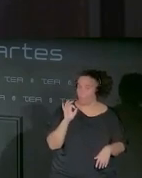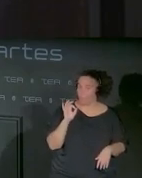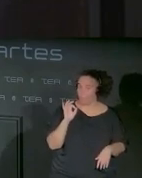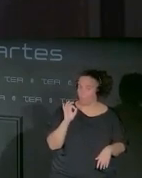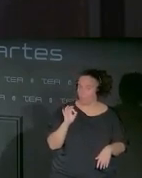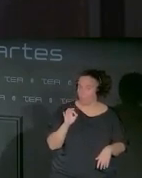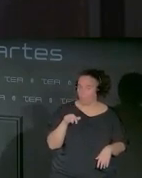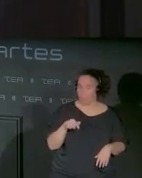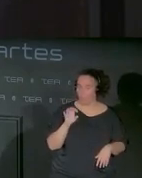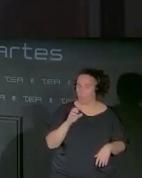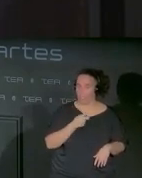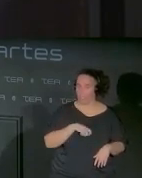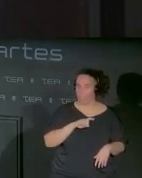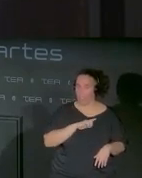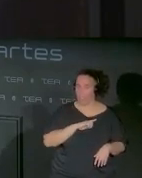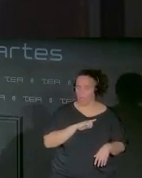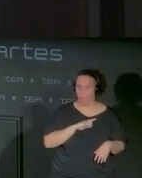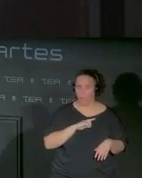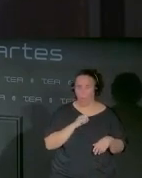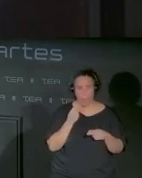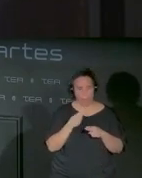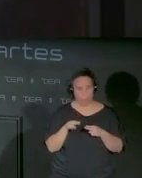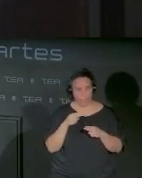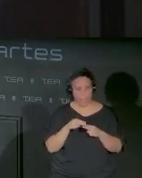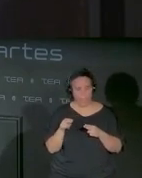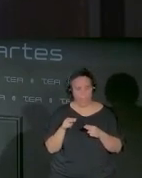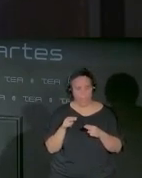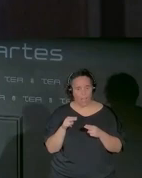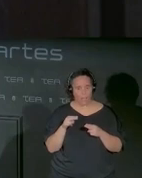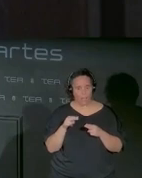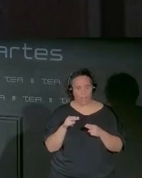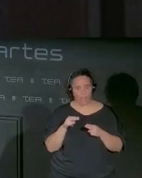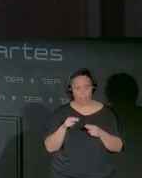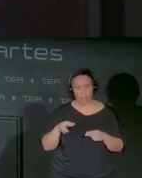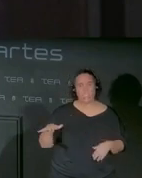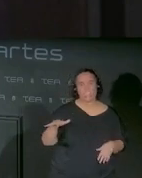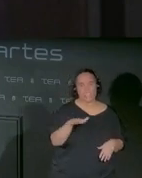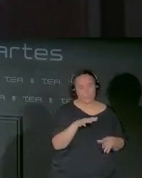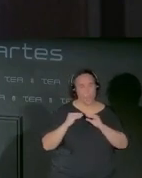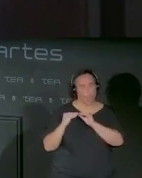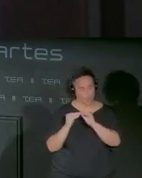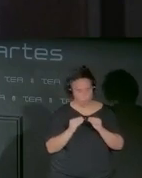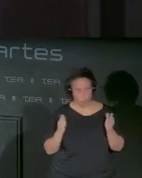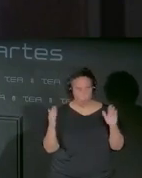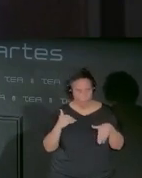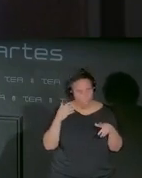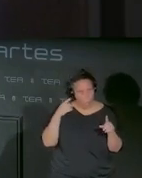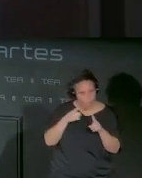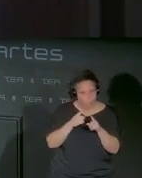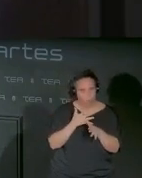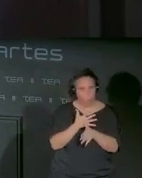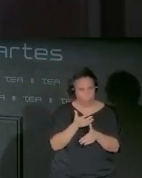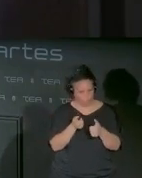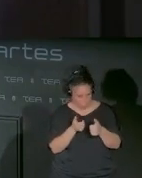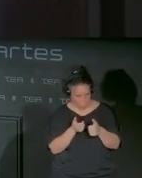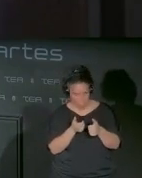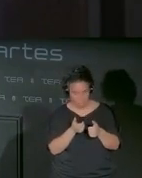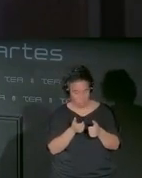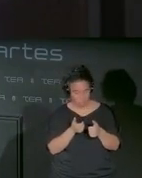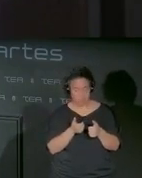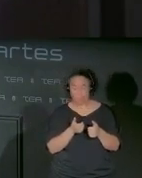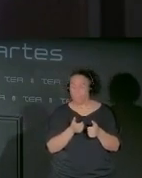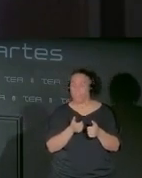common policy on video games. And there is also a need to, if we all agree that video games are a cultural industry, if